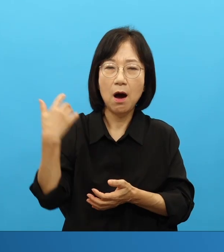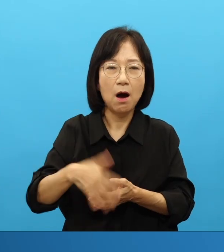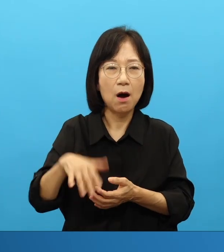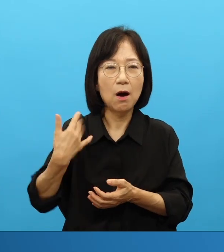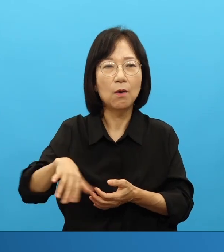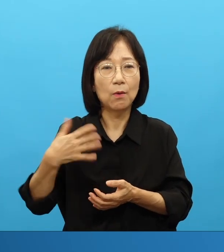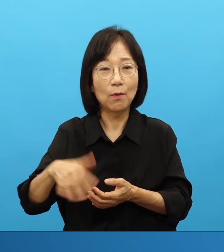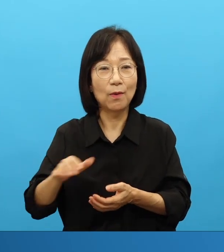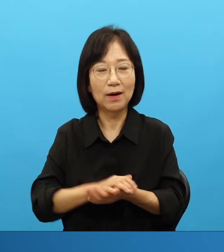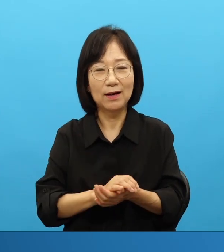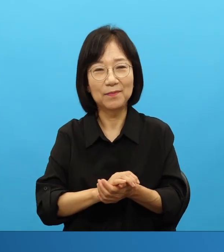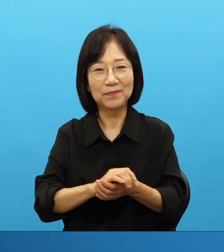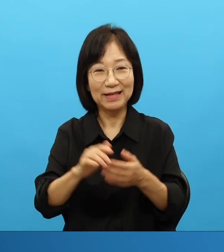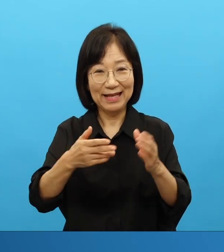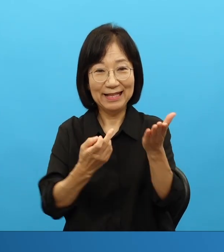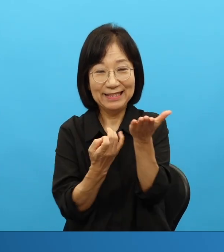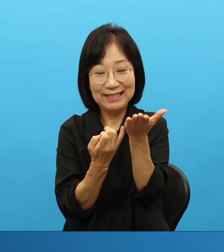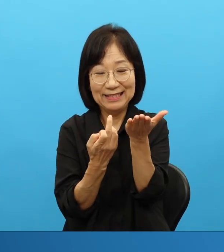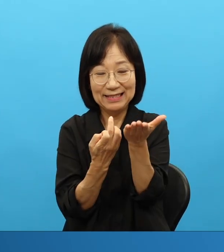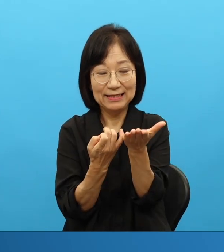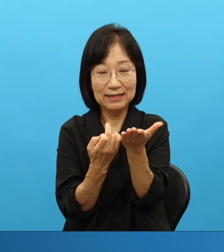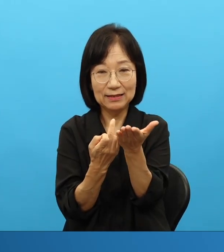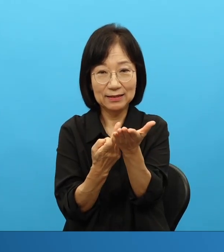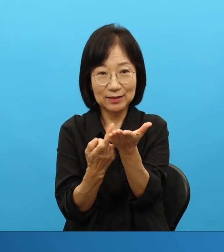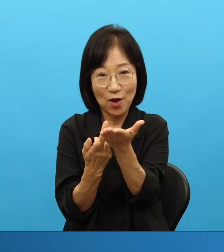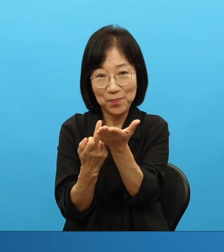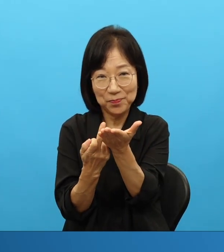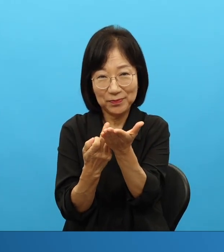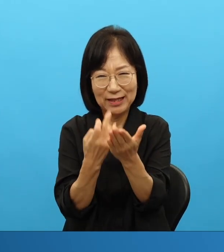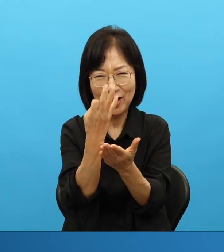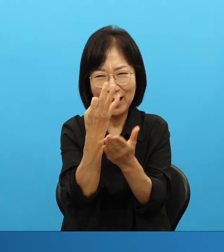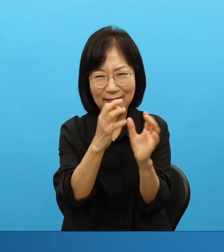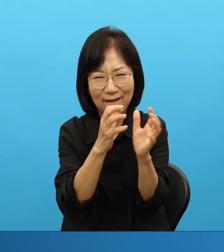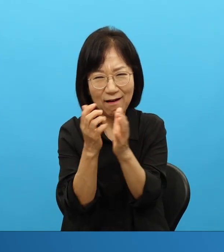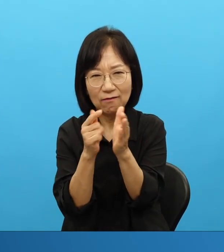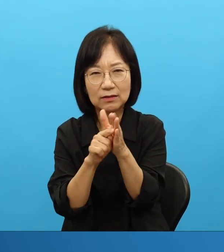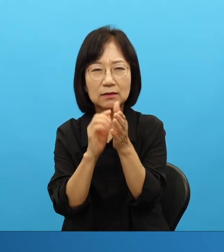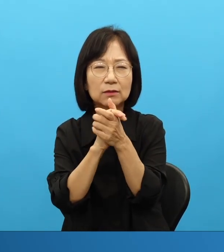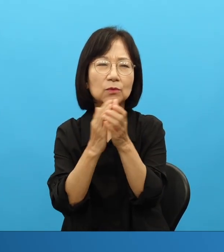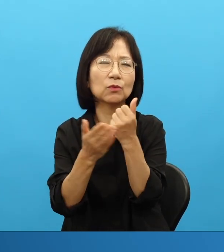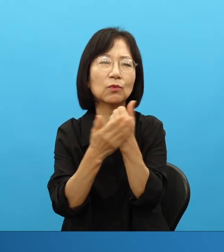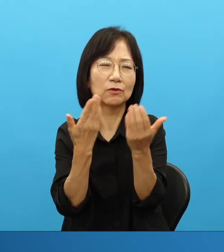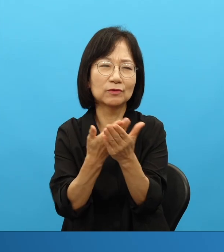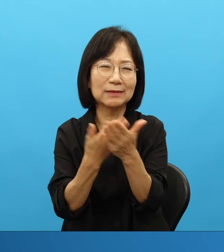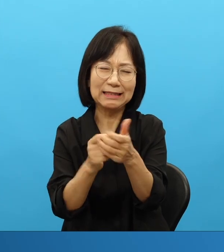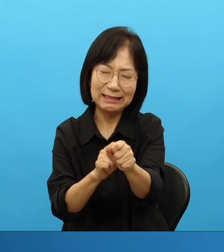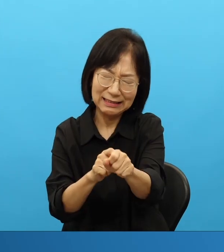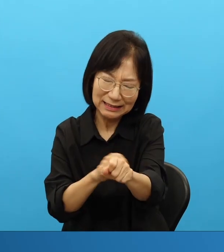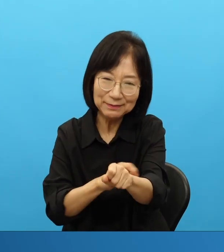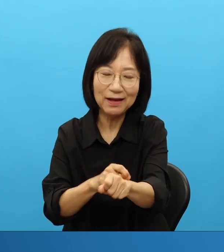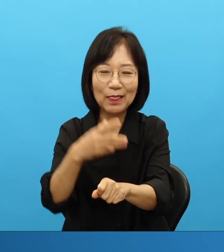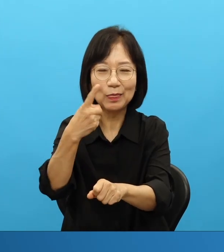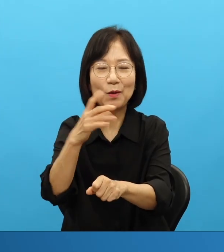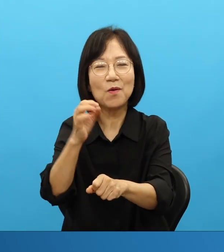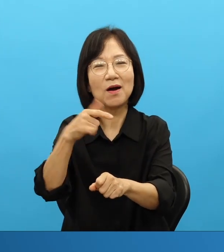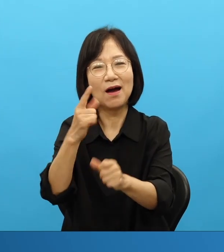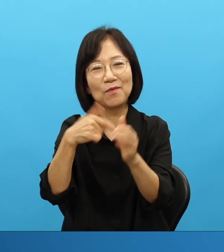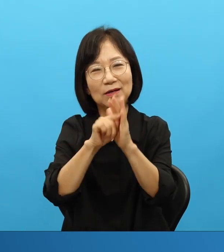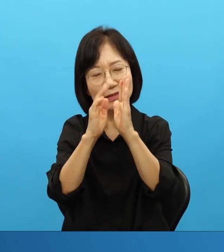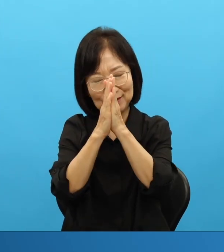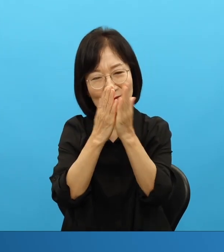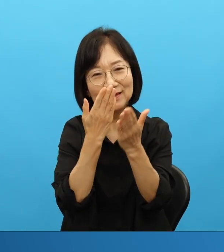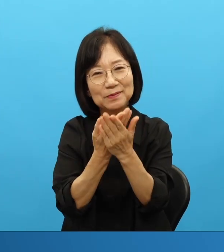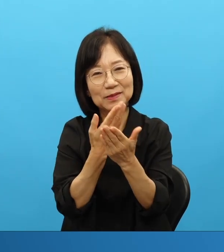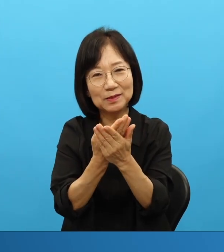We can all pray for the 14 nations of the Pacific, especially Tonga. Pray that